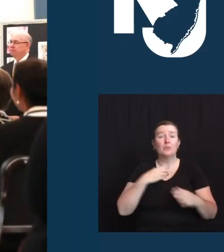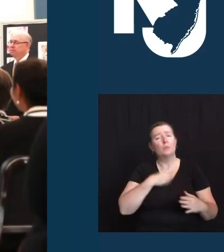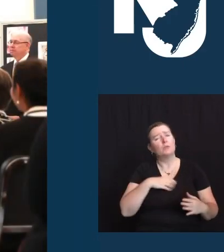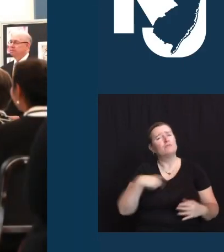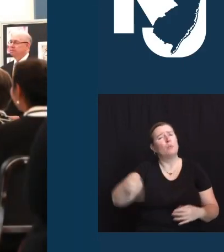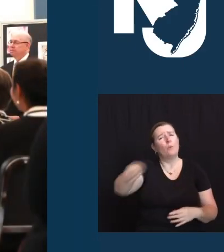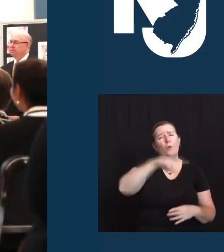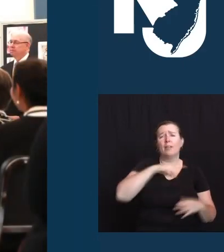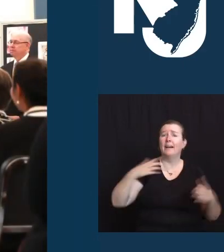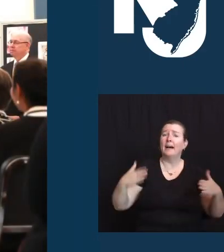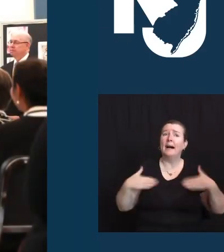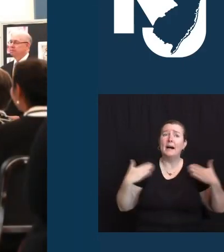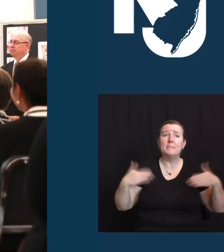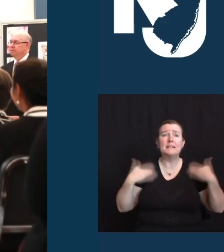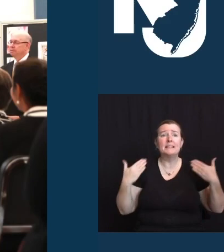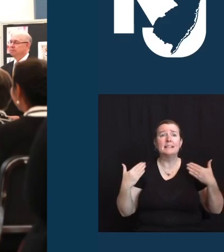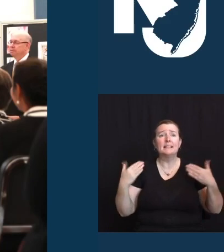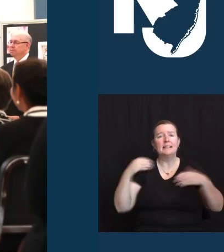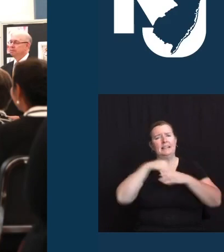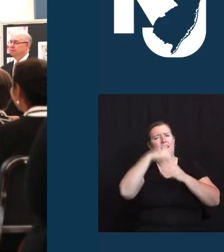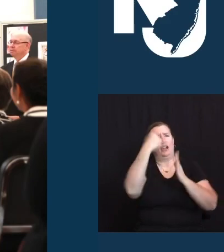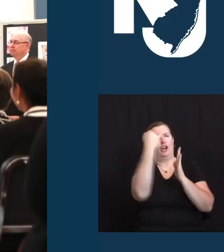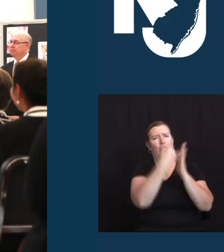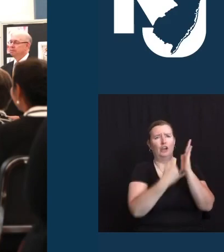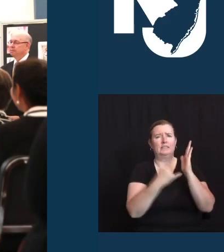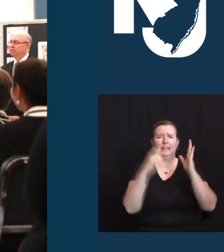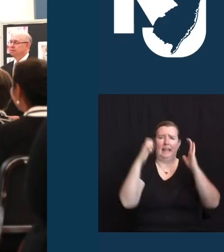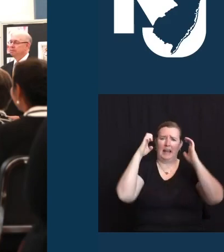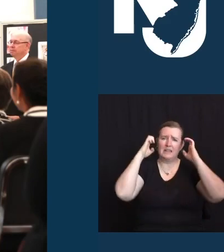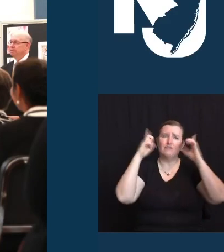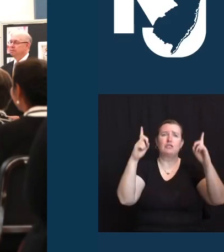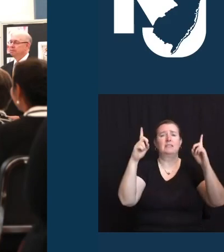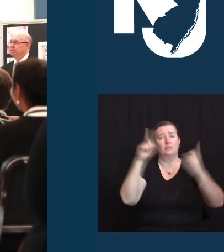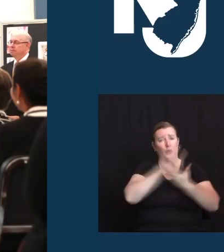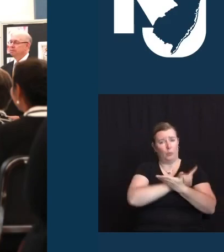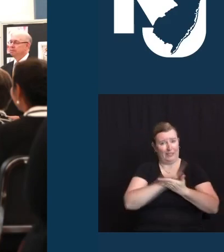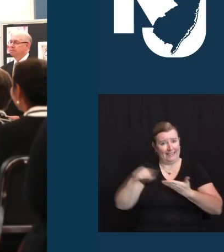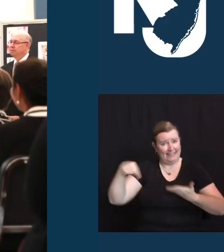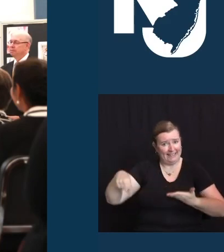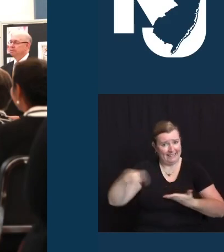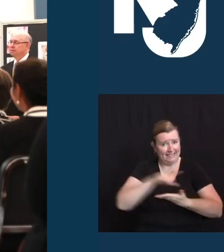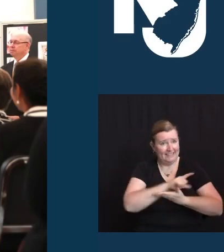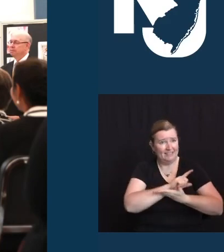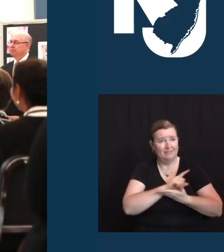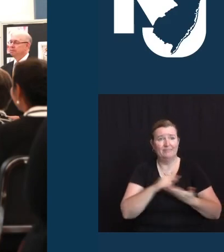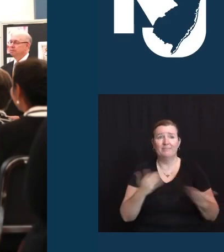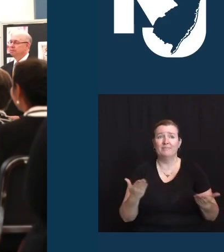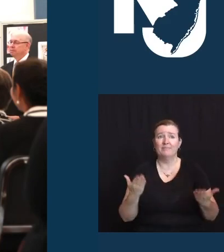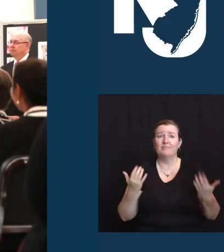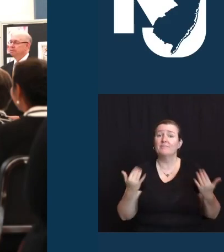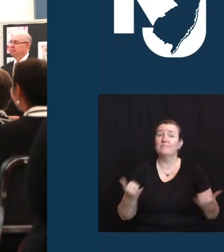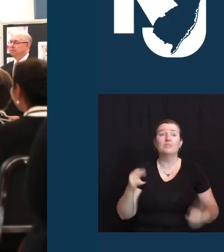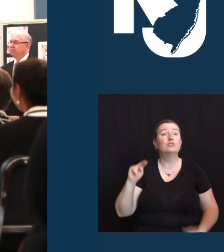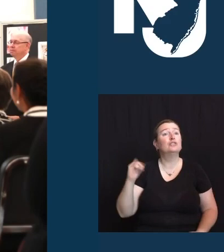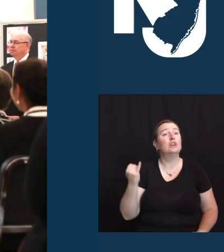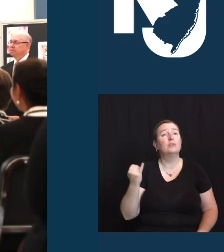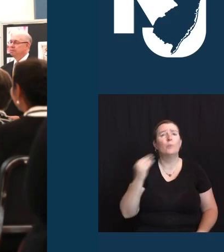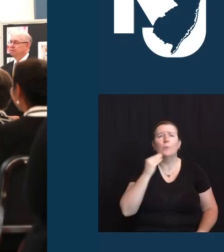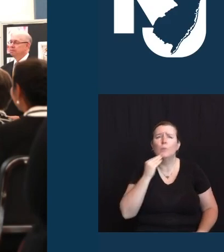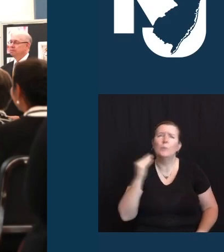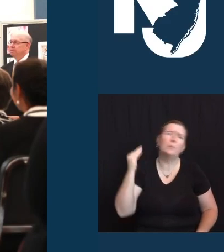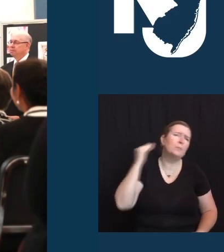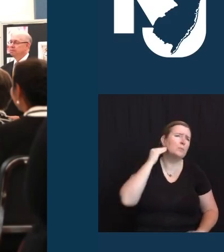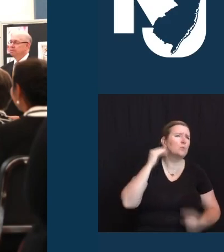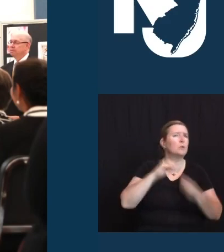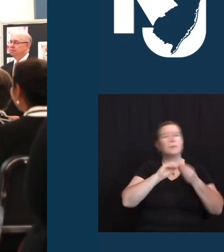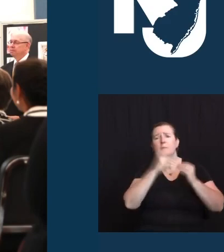Arts in Education Week. One of the reasons we're home to the #1 public schools, bless you, in the nation is